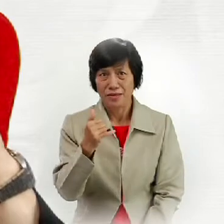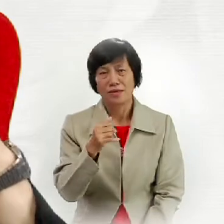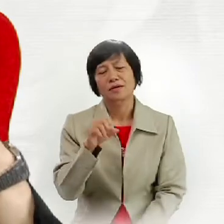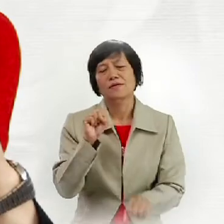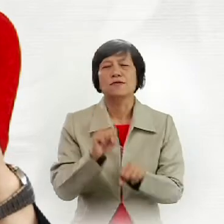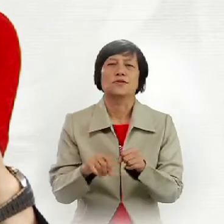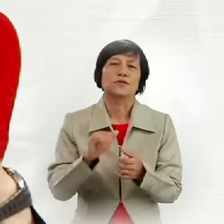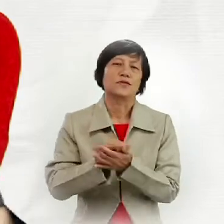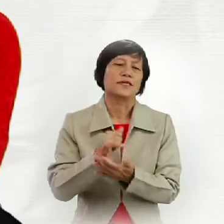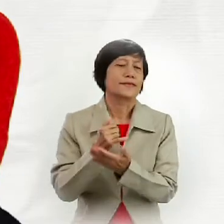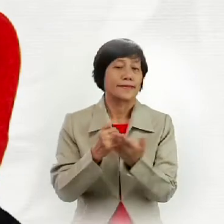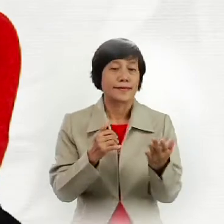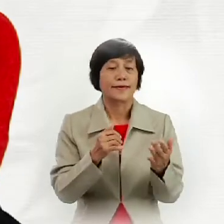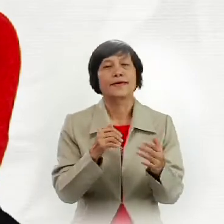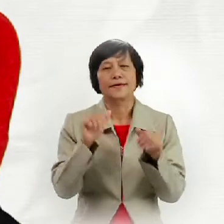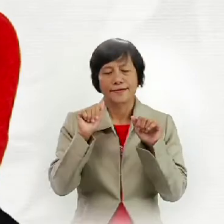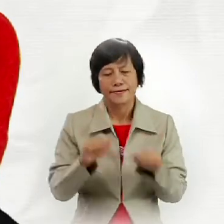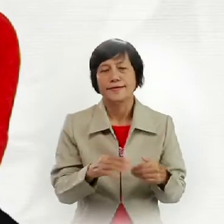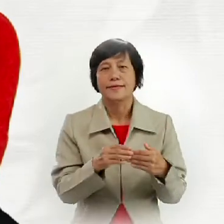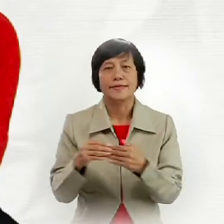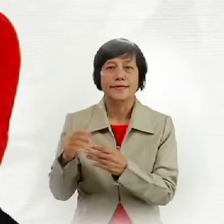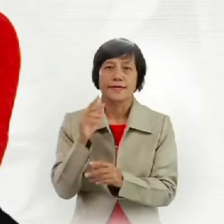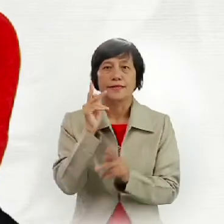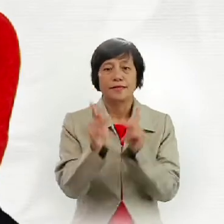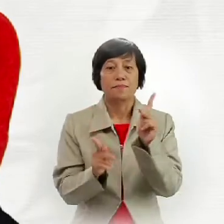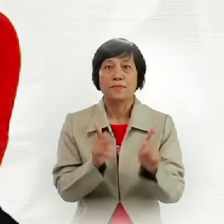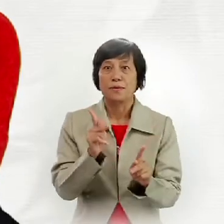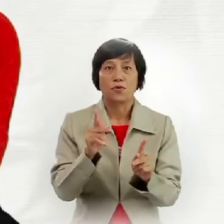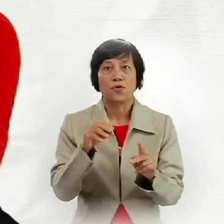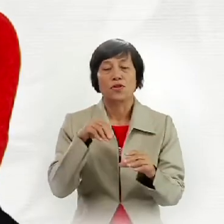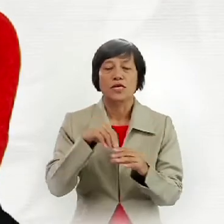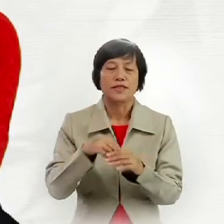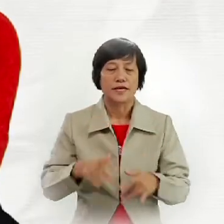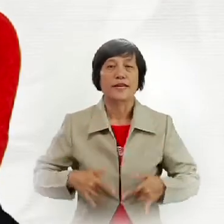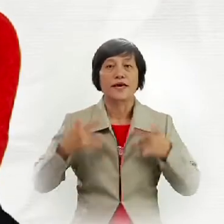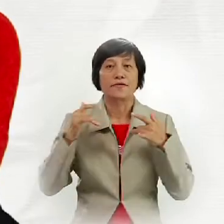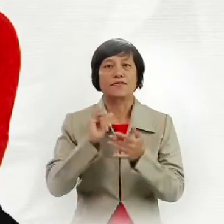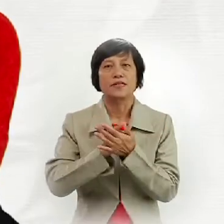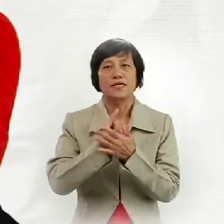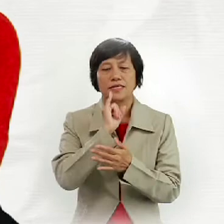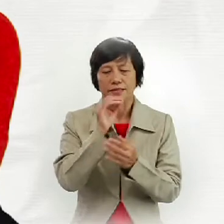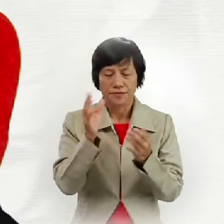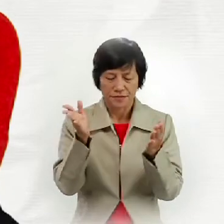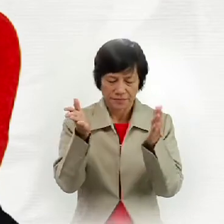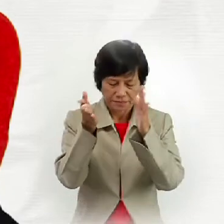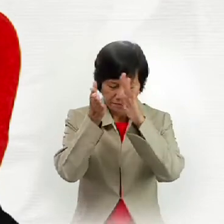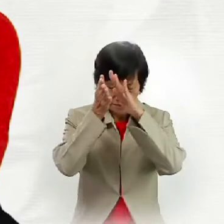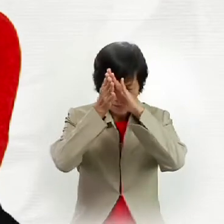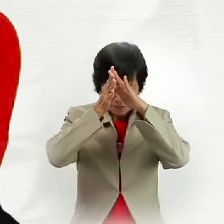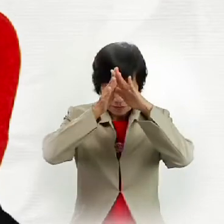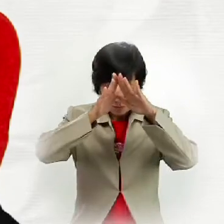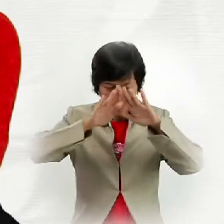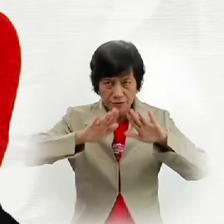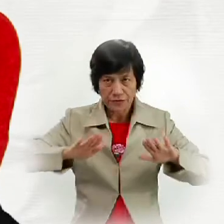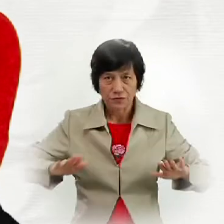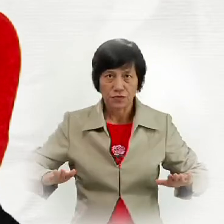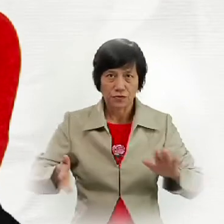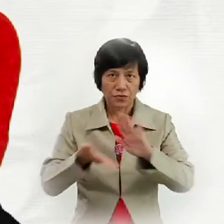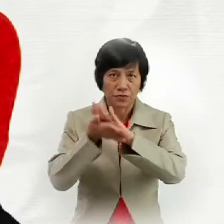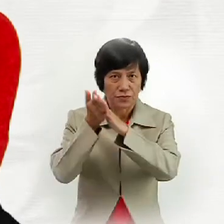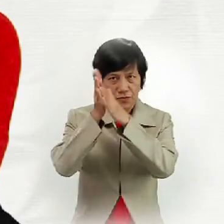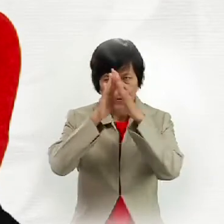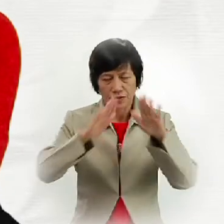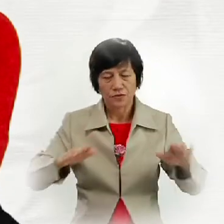that they could lead the community in a life that is tranquil, in a life